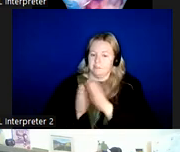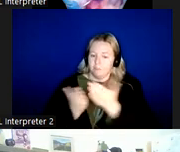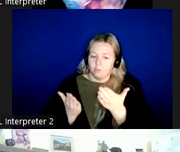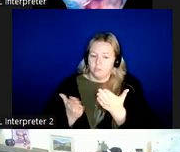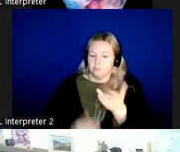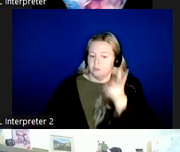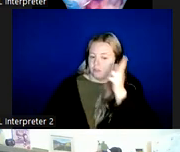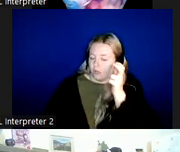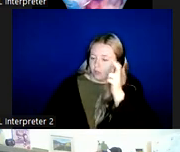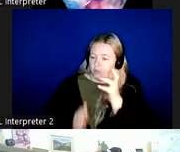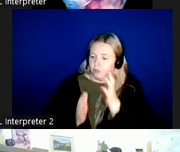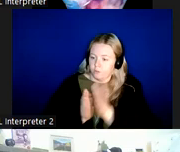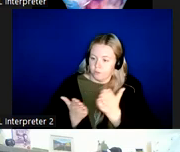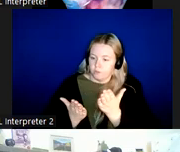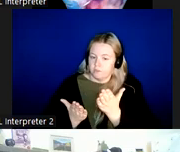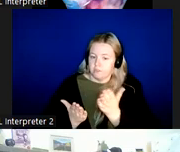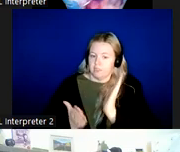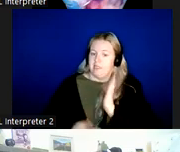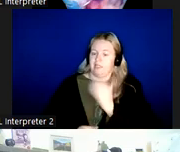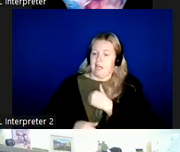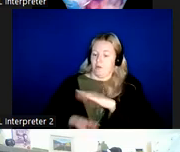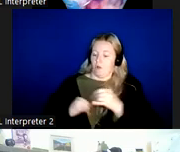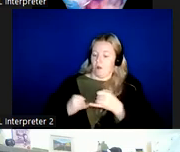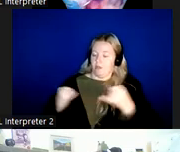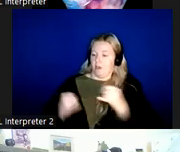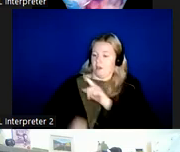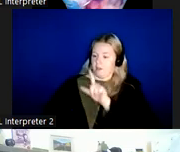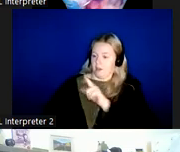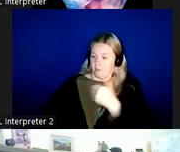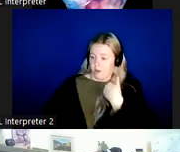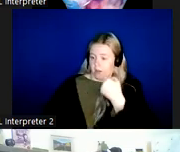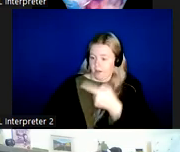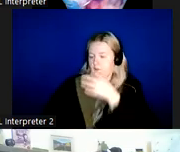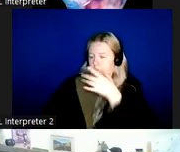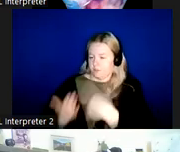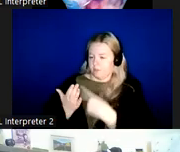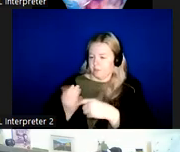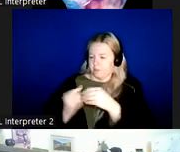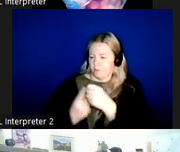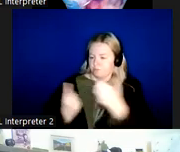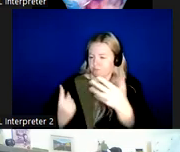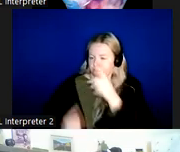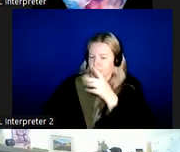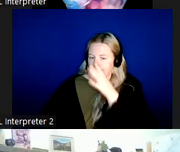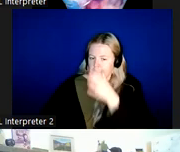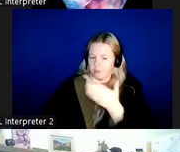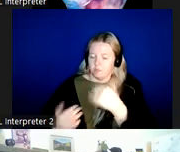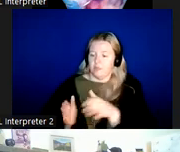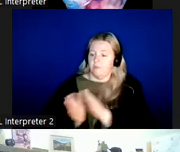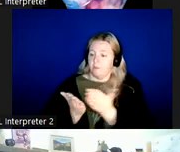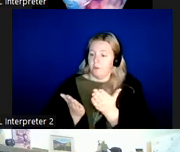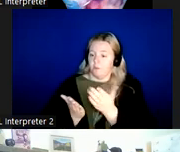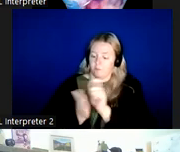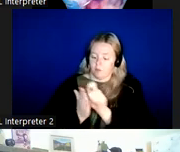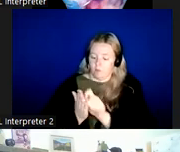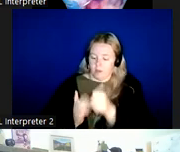our digital library, which I'll touch base on a little bit later as well. We have large print books as well as signed stories in our